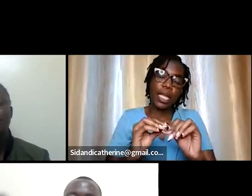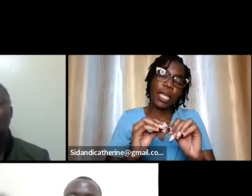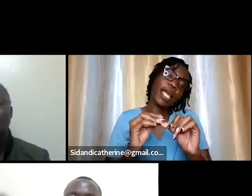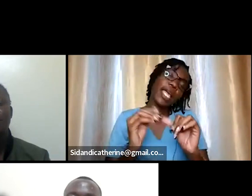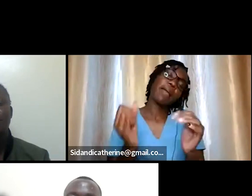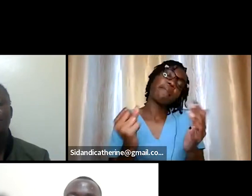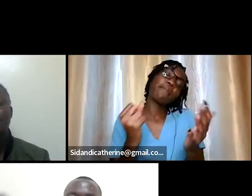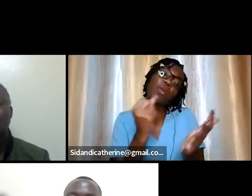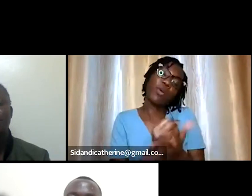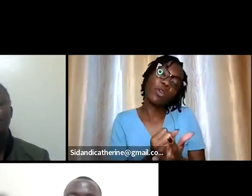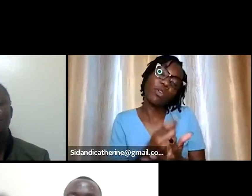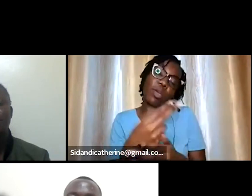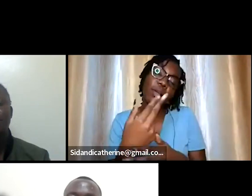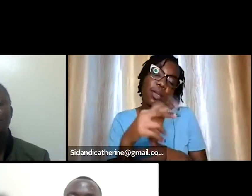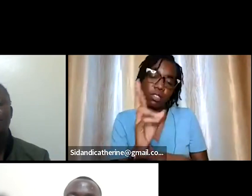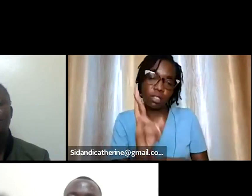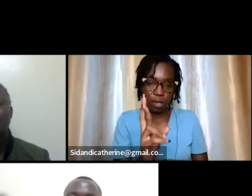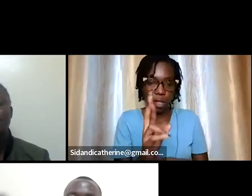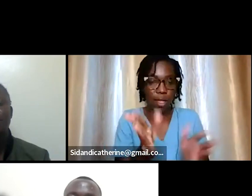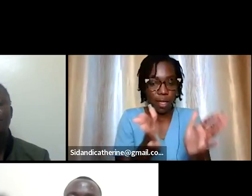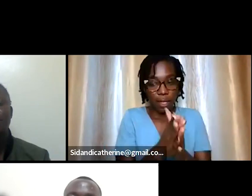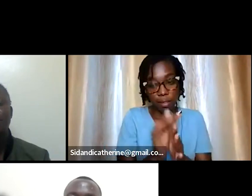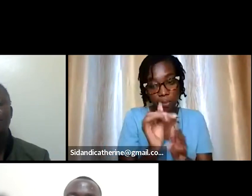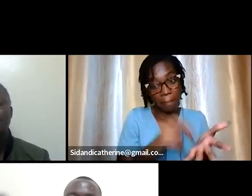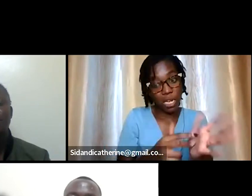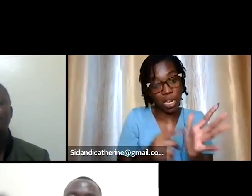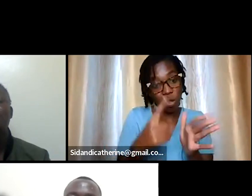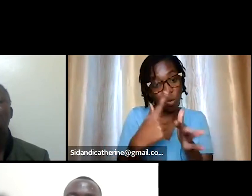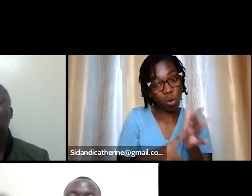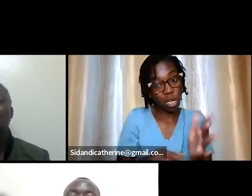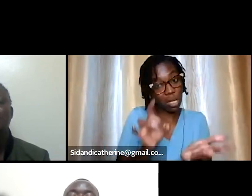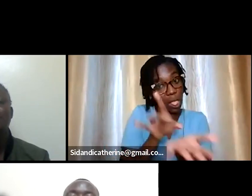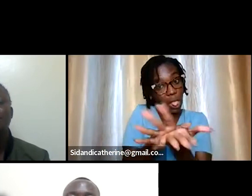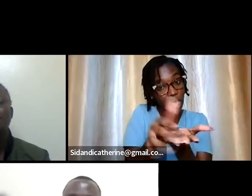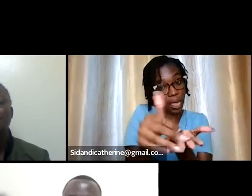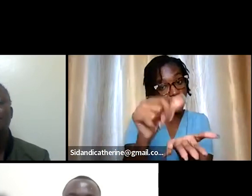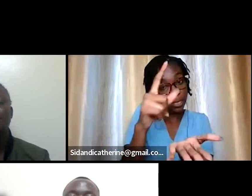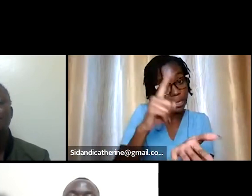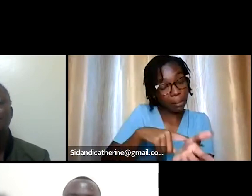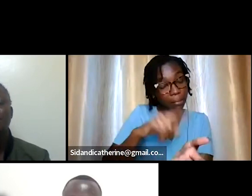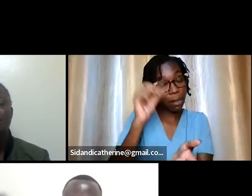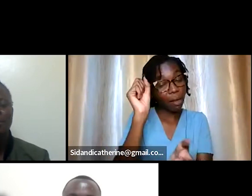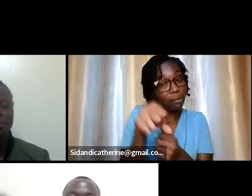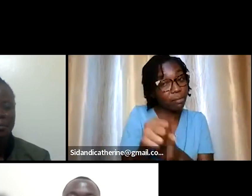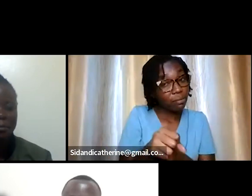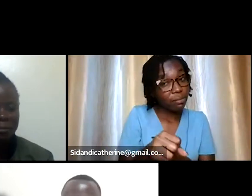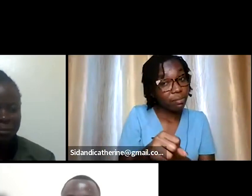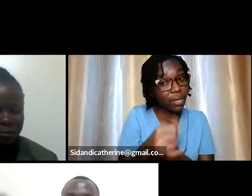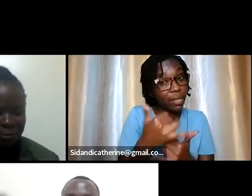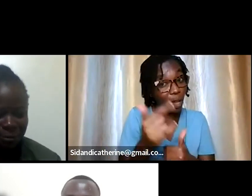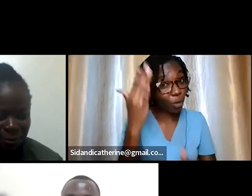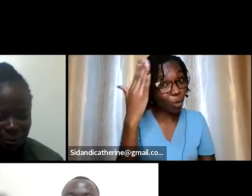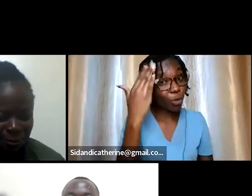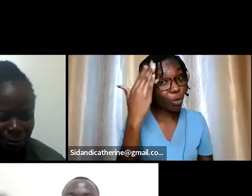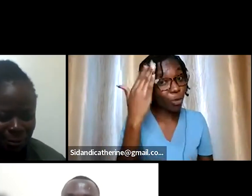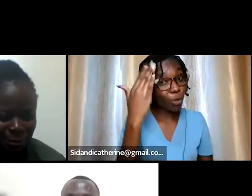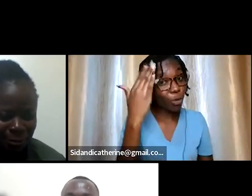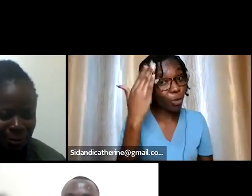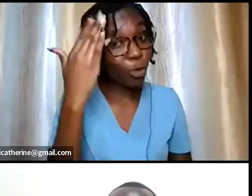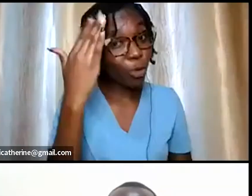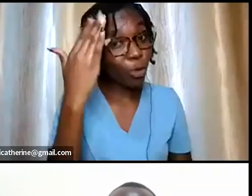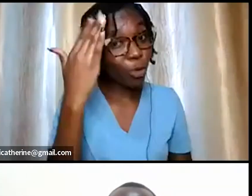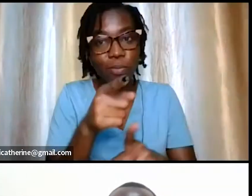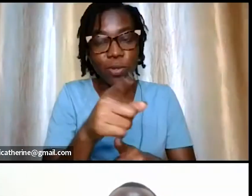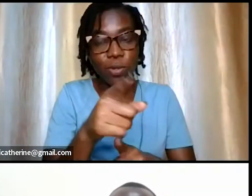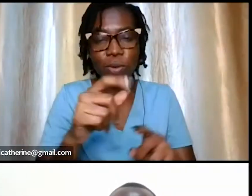you're the HR. And that means you can also be fired at any time. Hey, just so you know, right? Even you, but then sometimes you used to